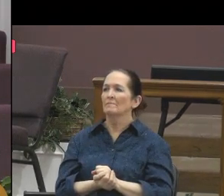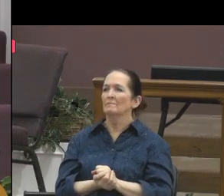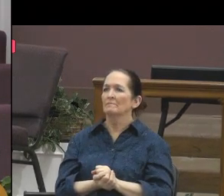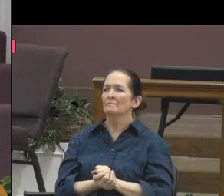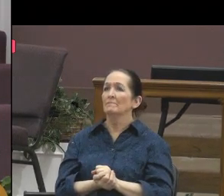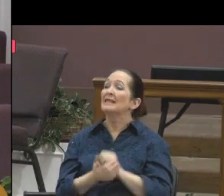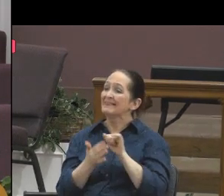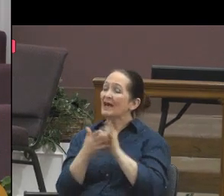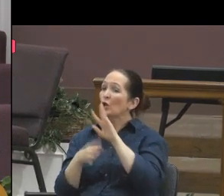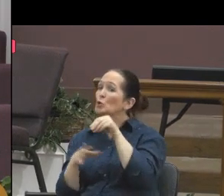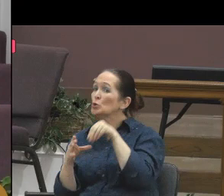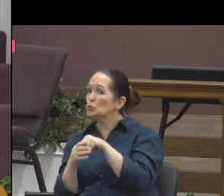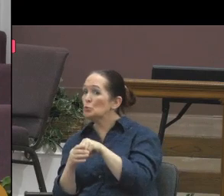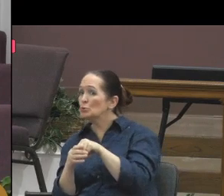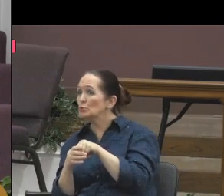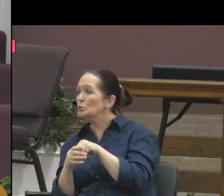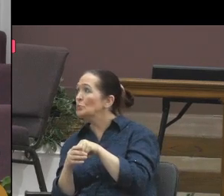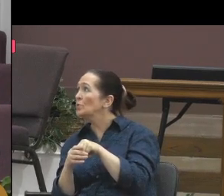That includes